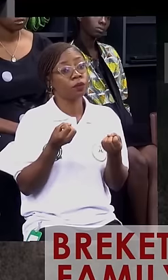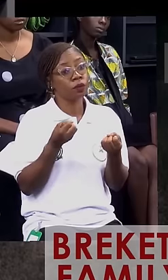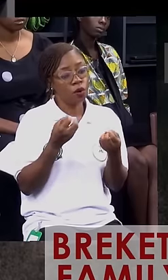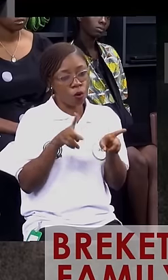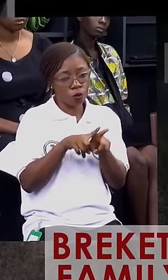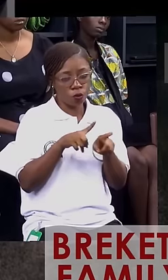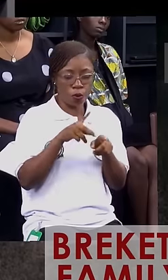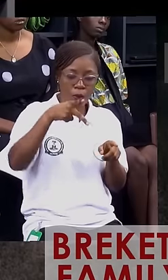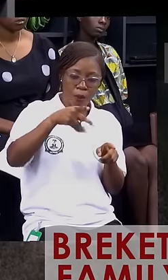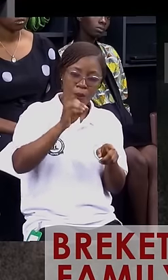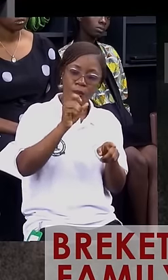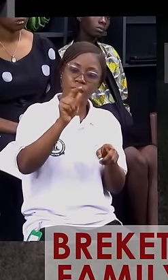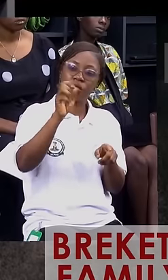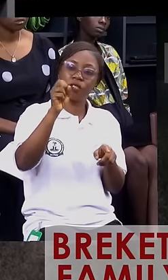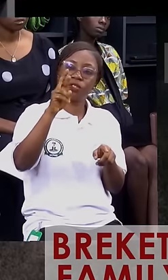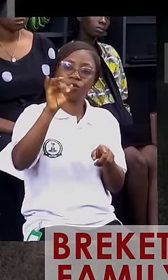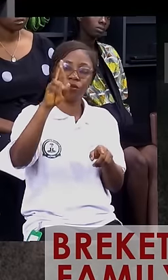call posterior urethral valve.